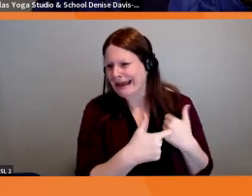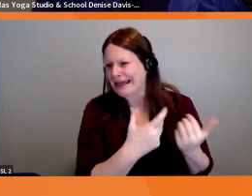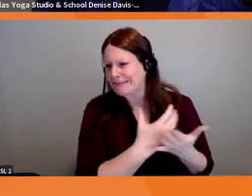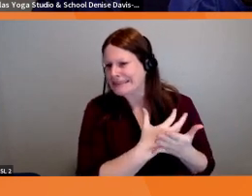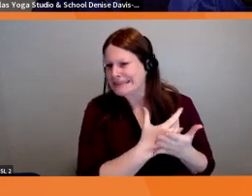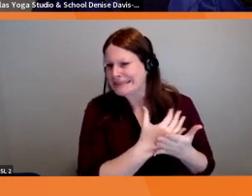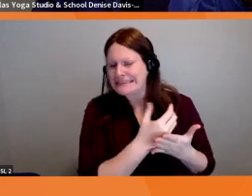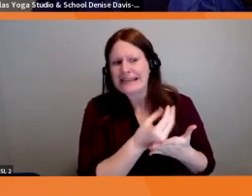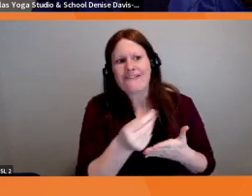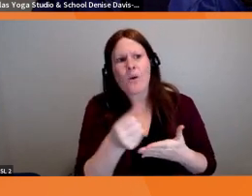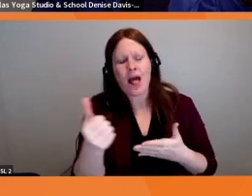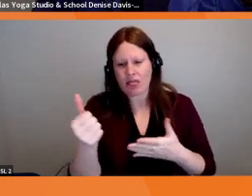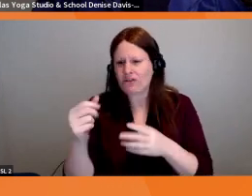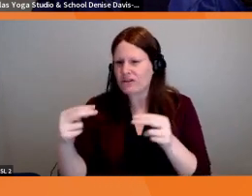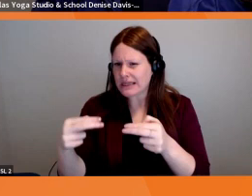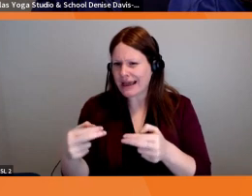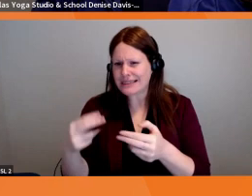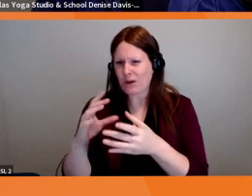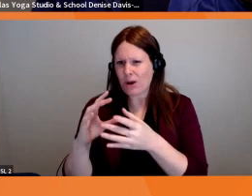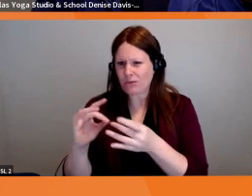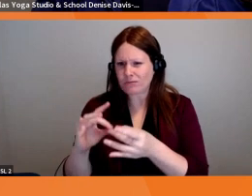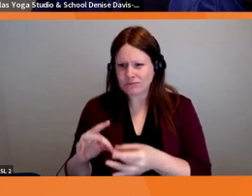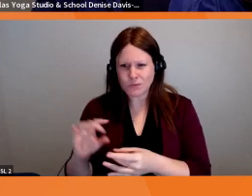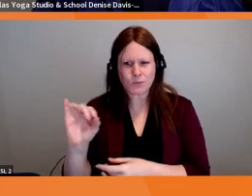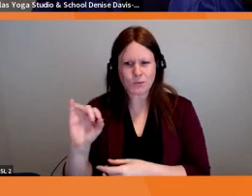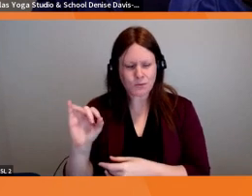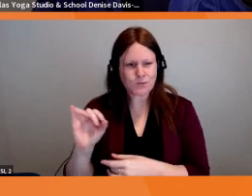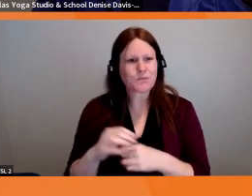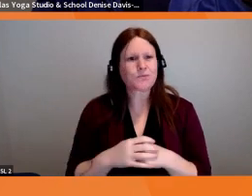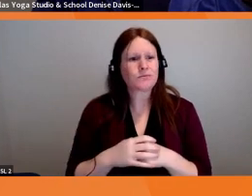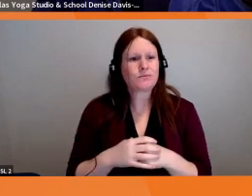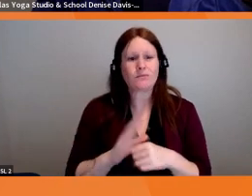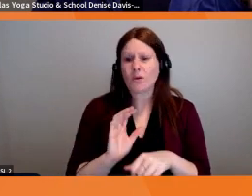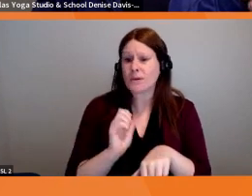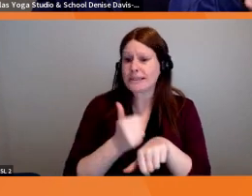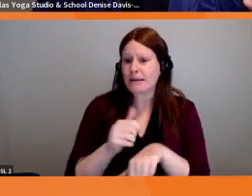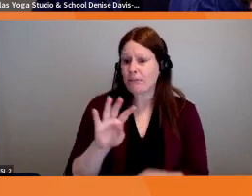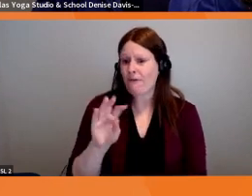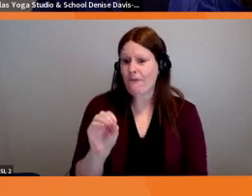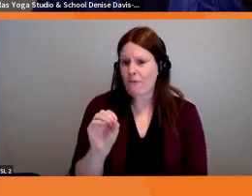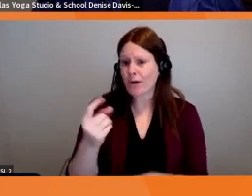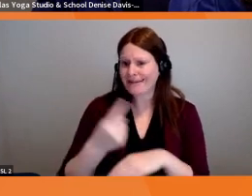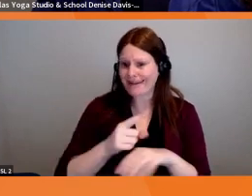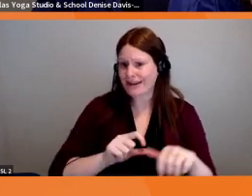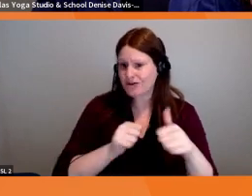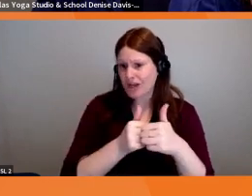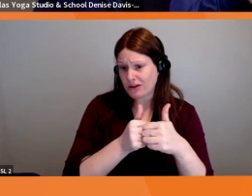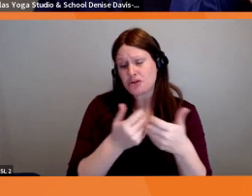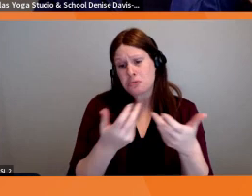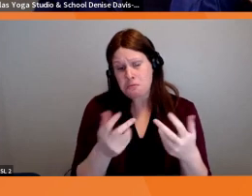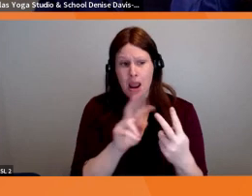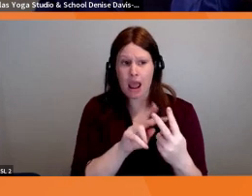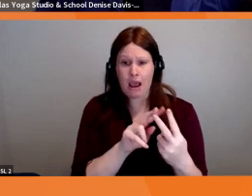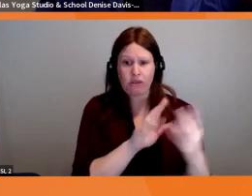you, and I would like to skip through this. And we're going to do a 40-day challenge with the studio. It can be online or in person, and